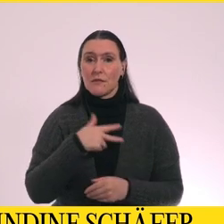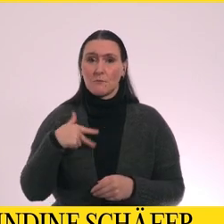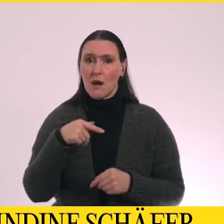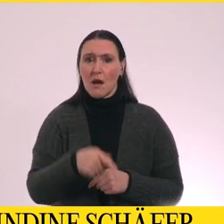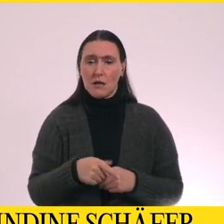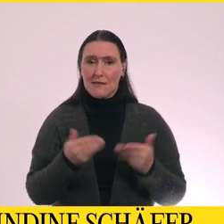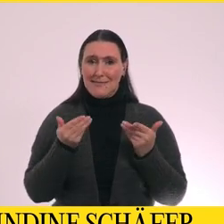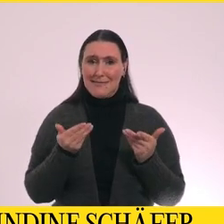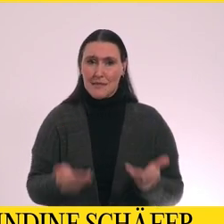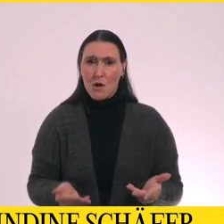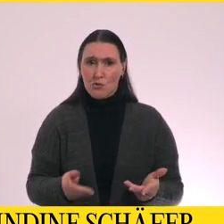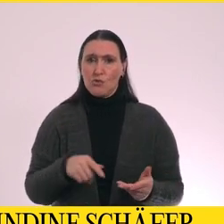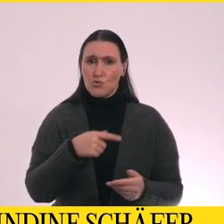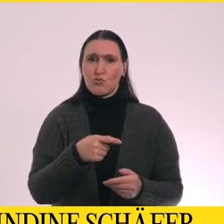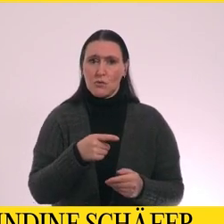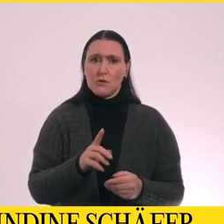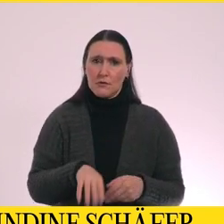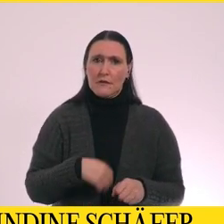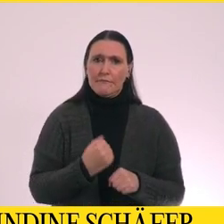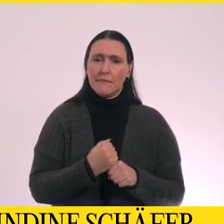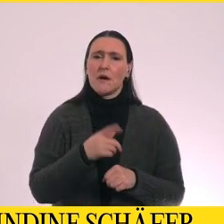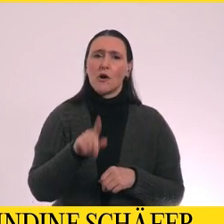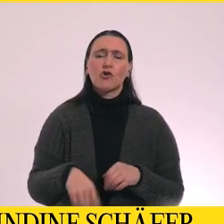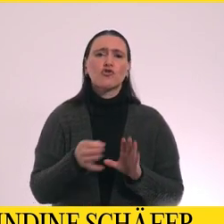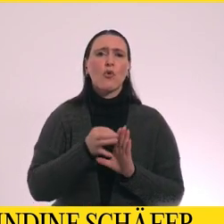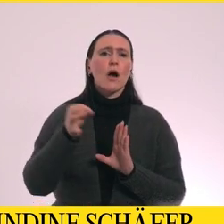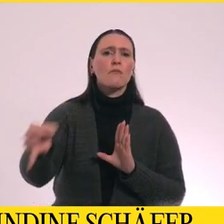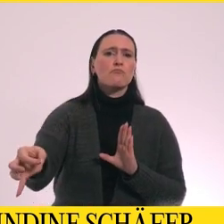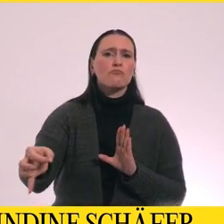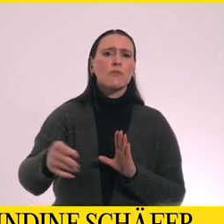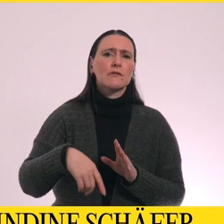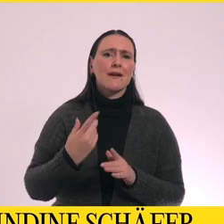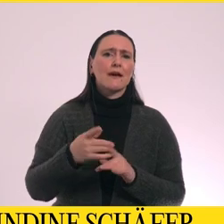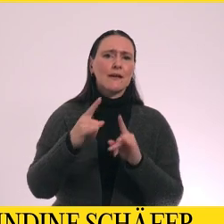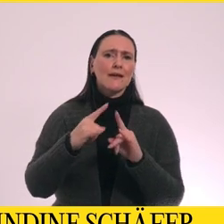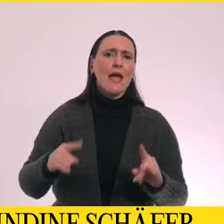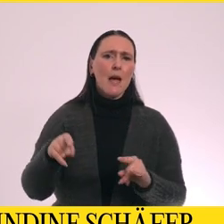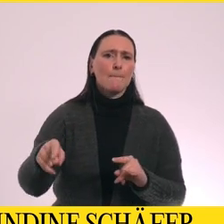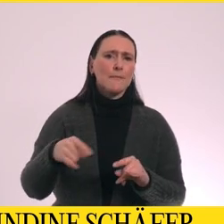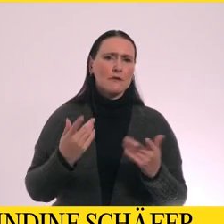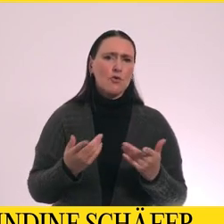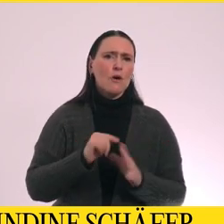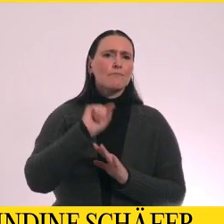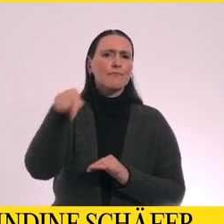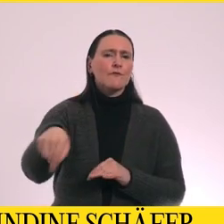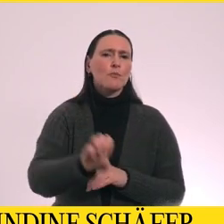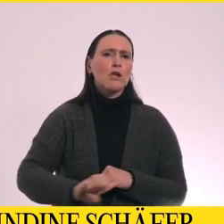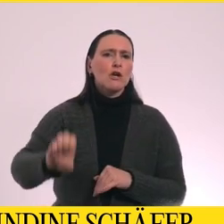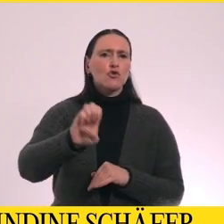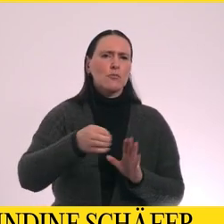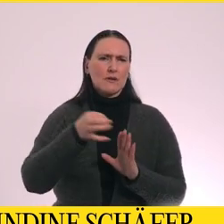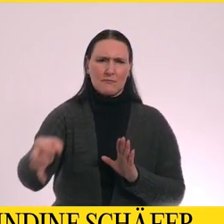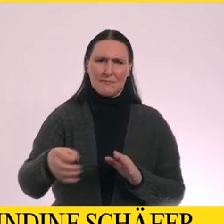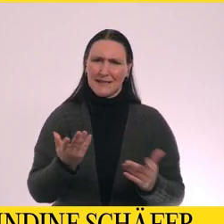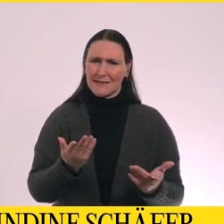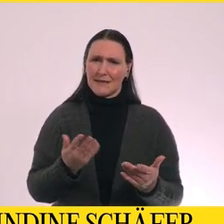moment extraterritorial detention camps outside from Europe. And this is totally against human rights